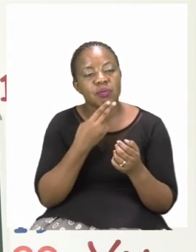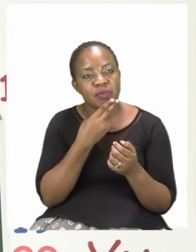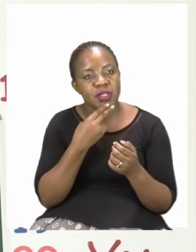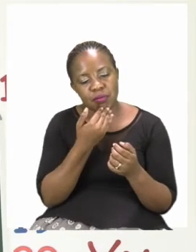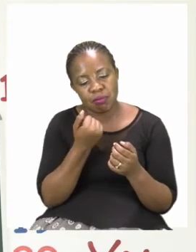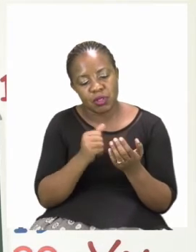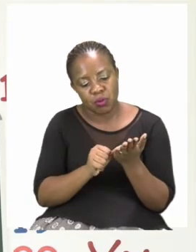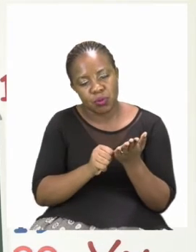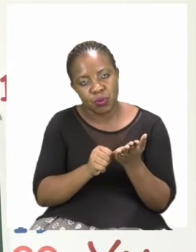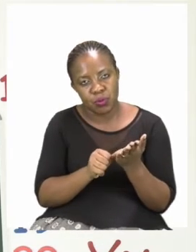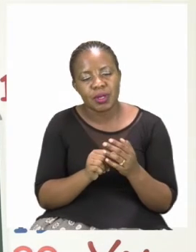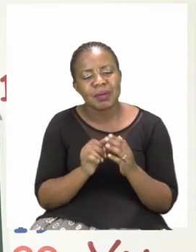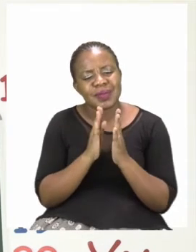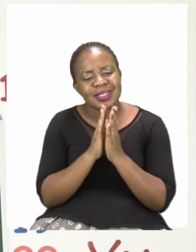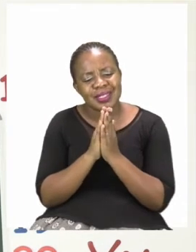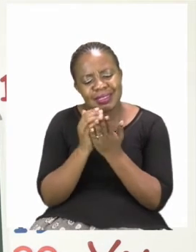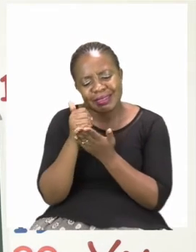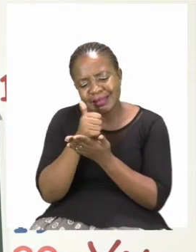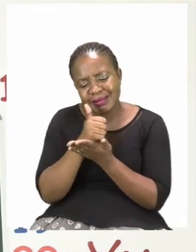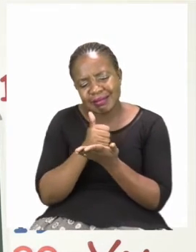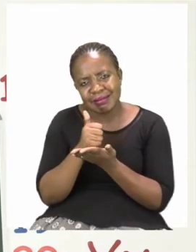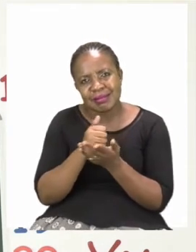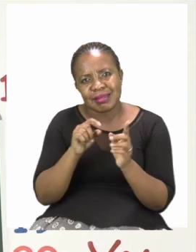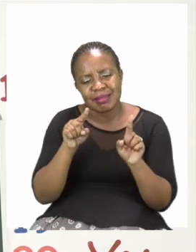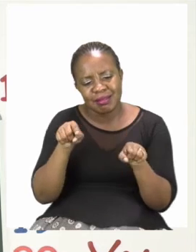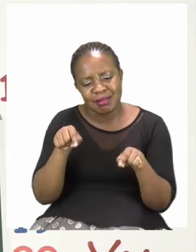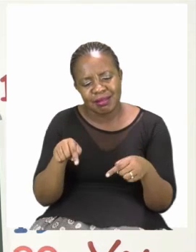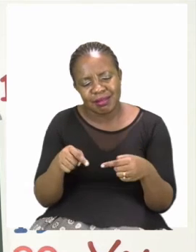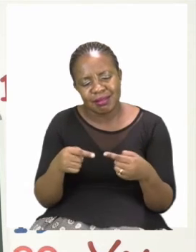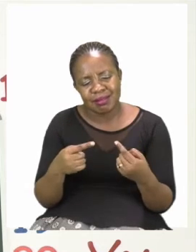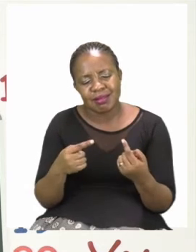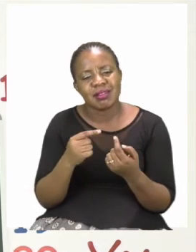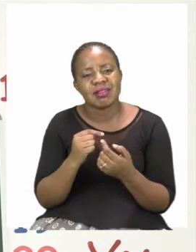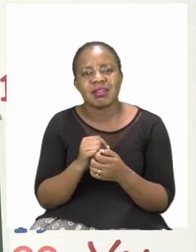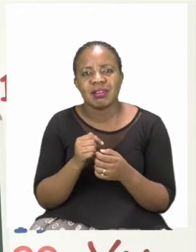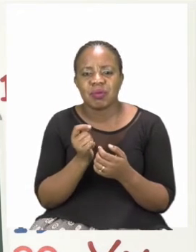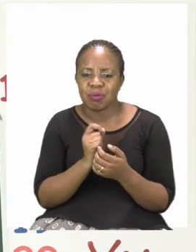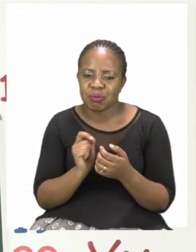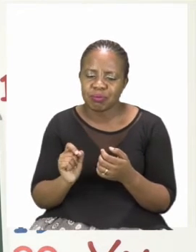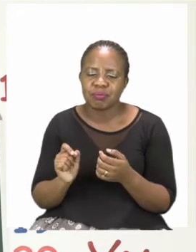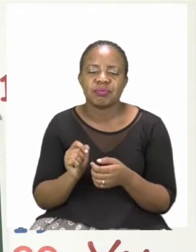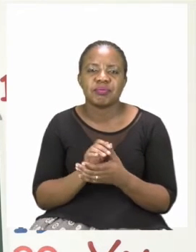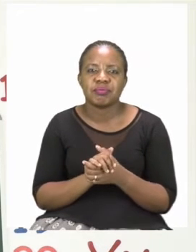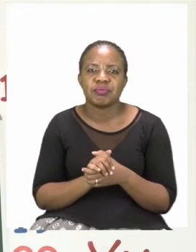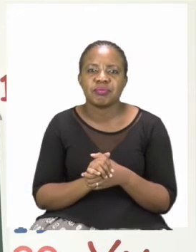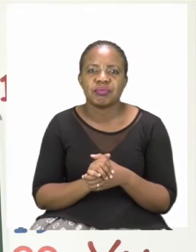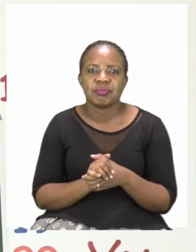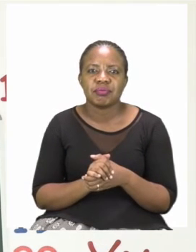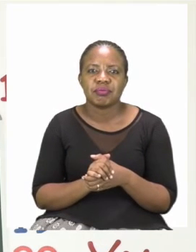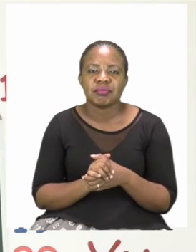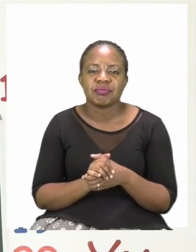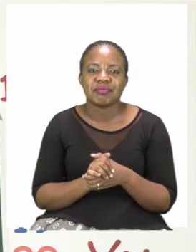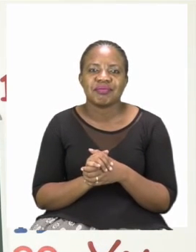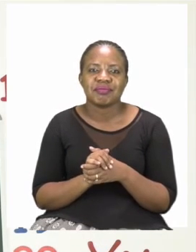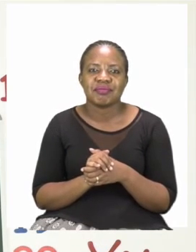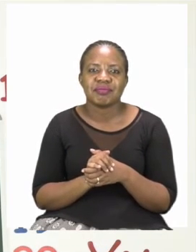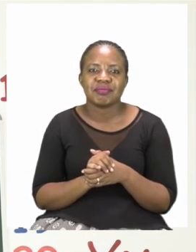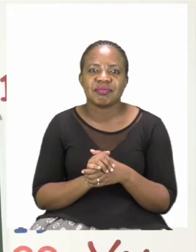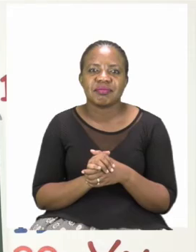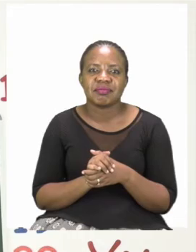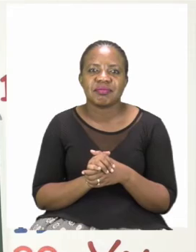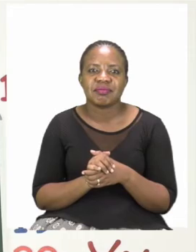puff, and he blew the house down. The 2 little pigs were frightened